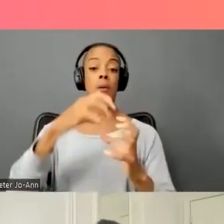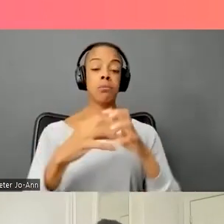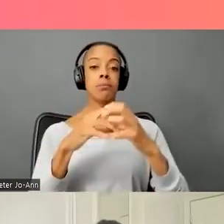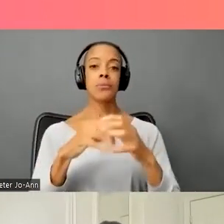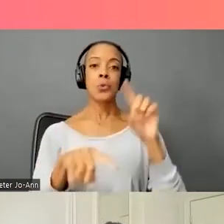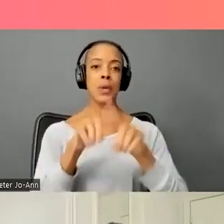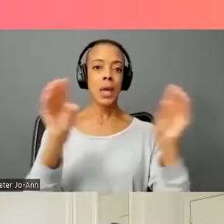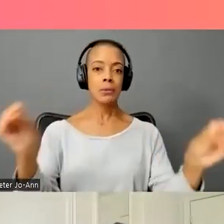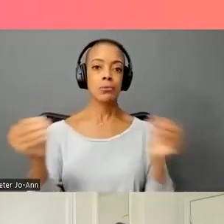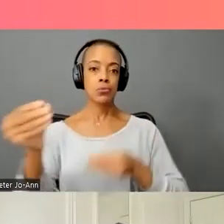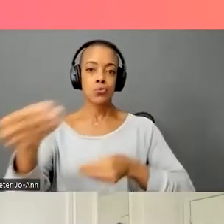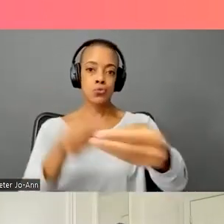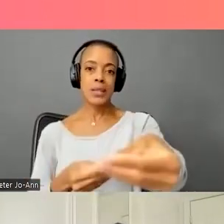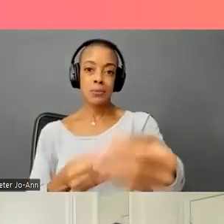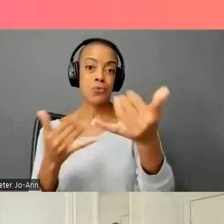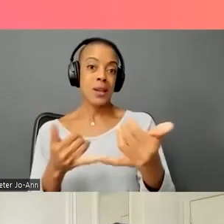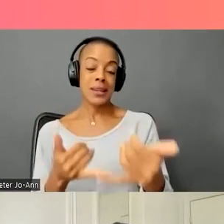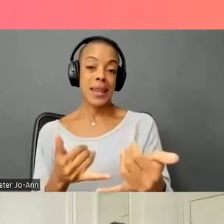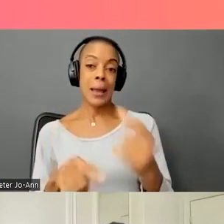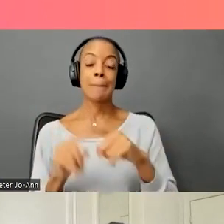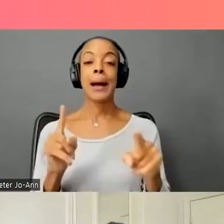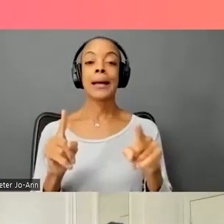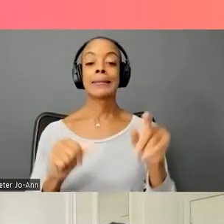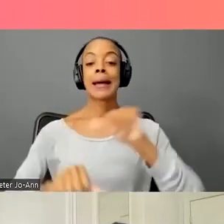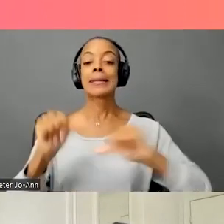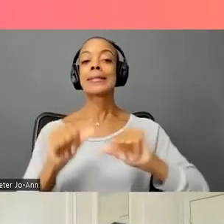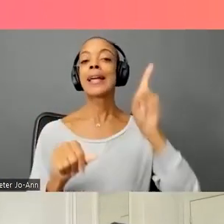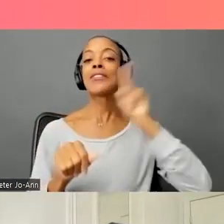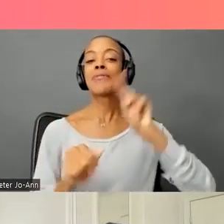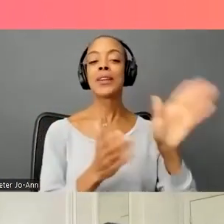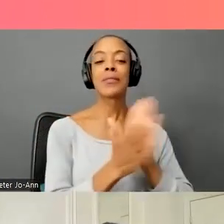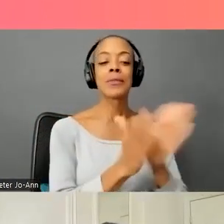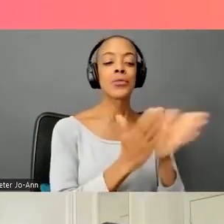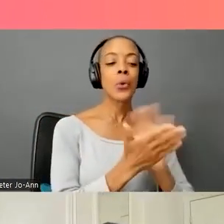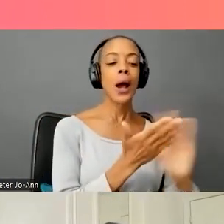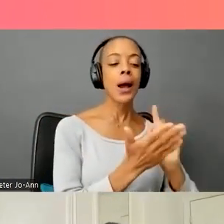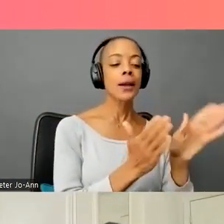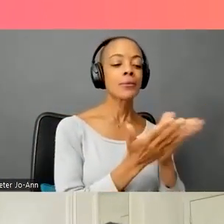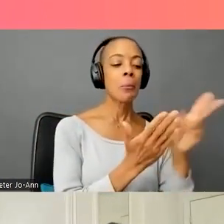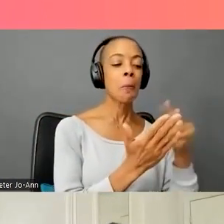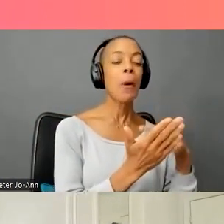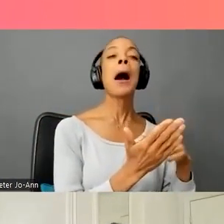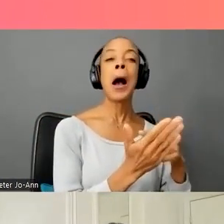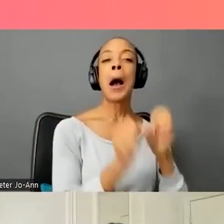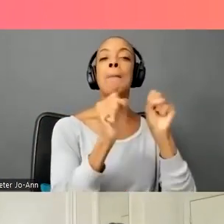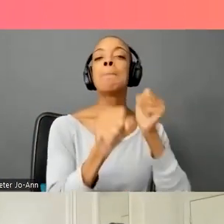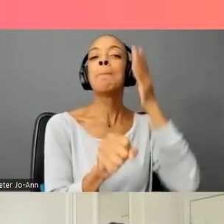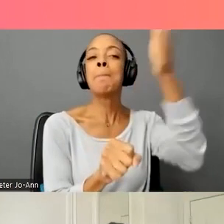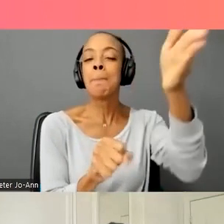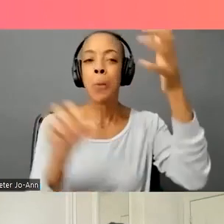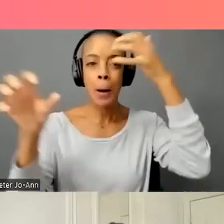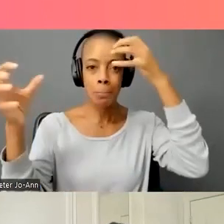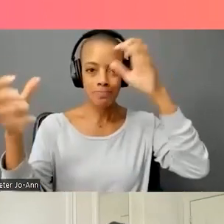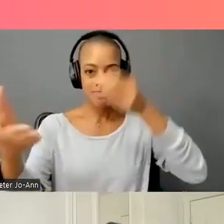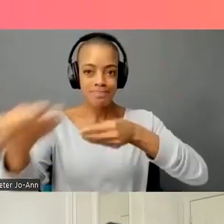transplant at the moment, but science fiction novels are working on it, so don't worry. But I think that it's fascinating